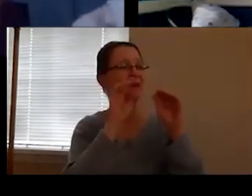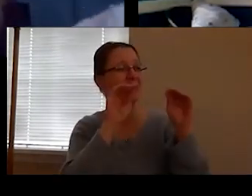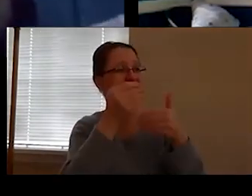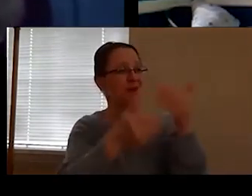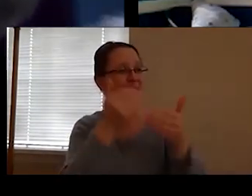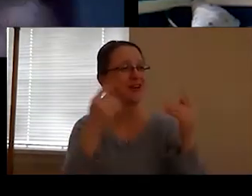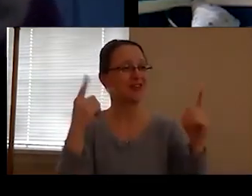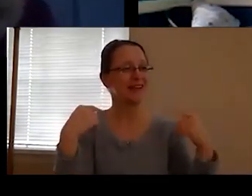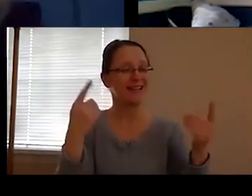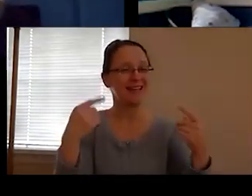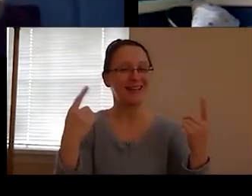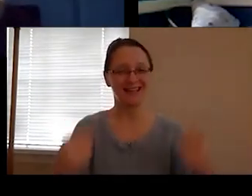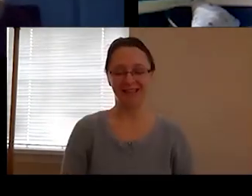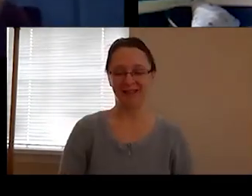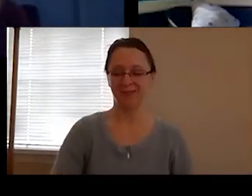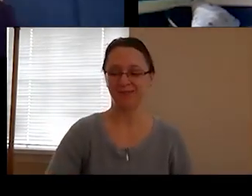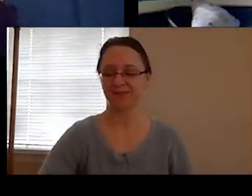crazy.